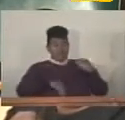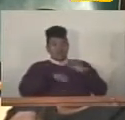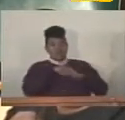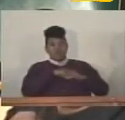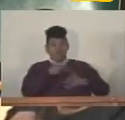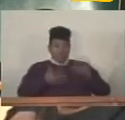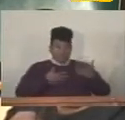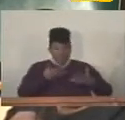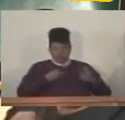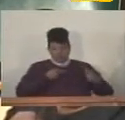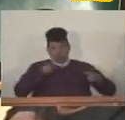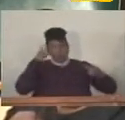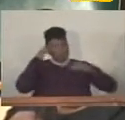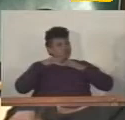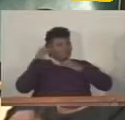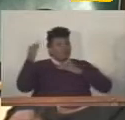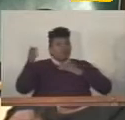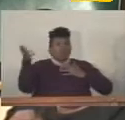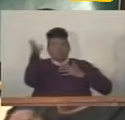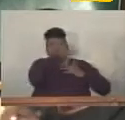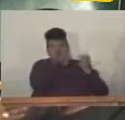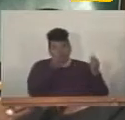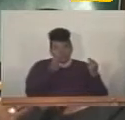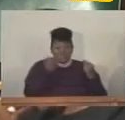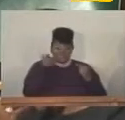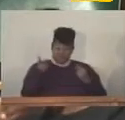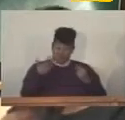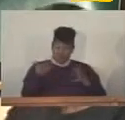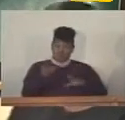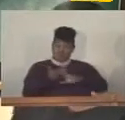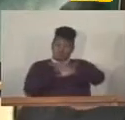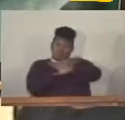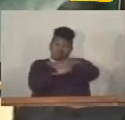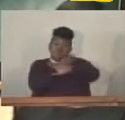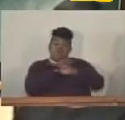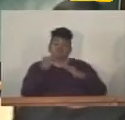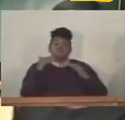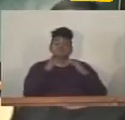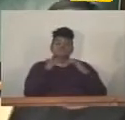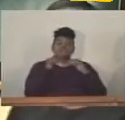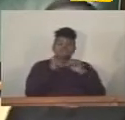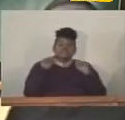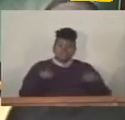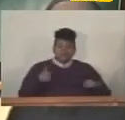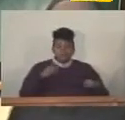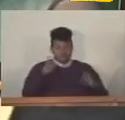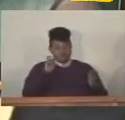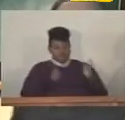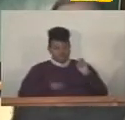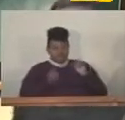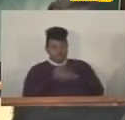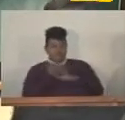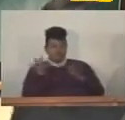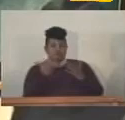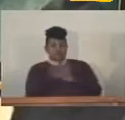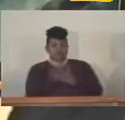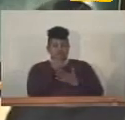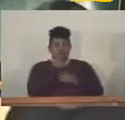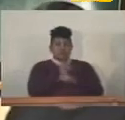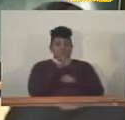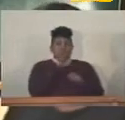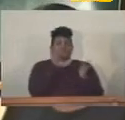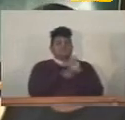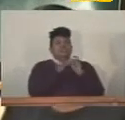circumstances and was tried for one offense in one court and is awaiting trial for another offense in another court, but because